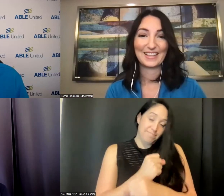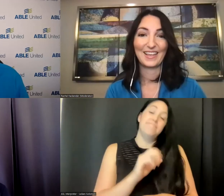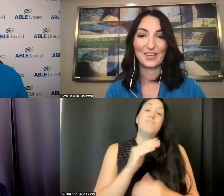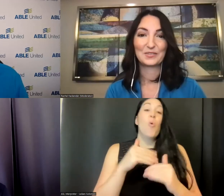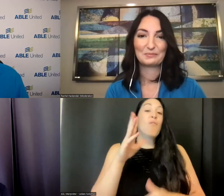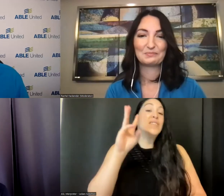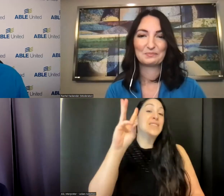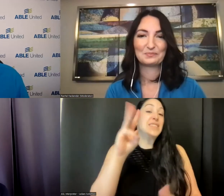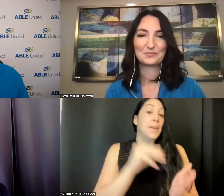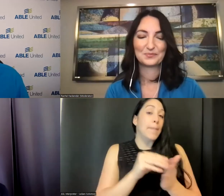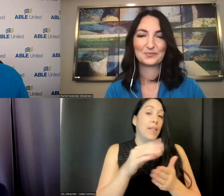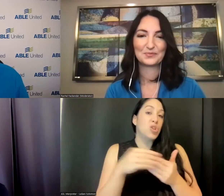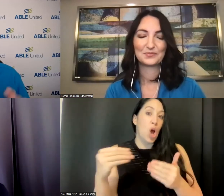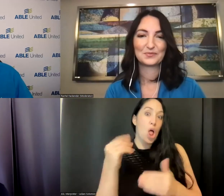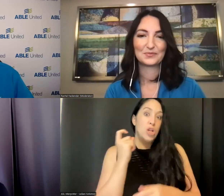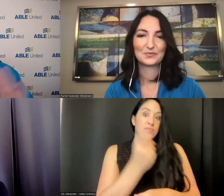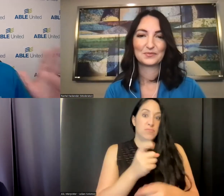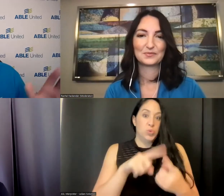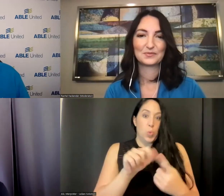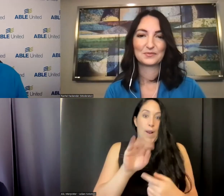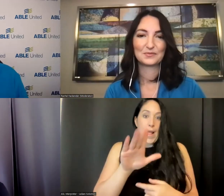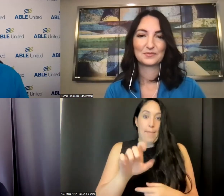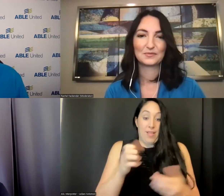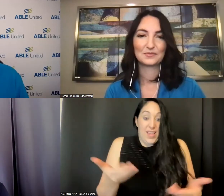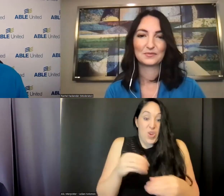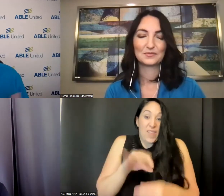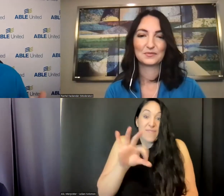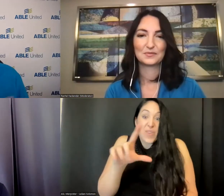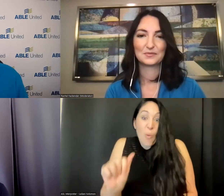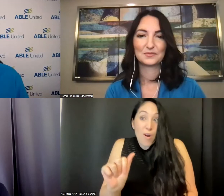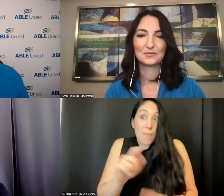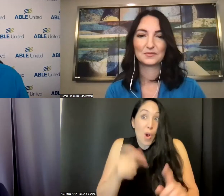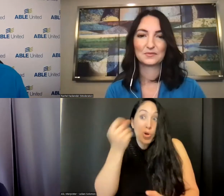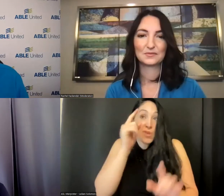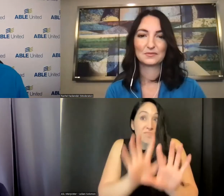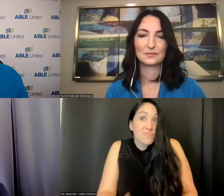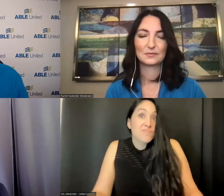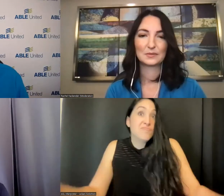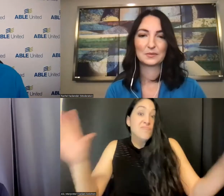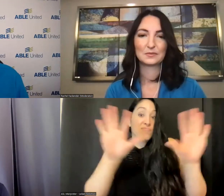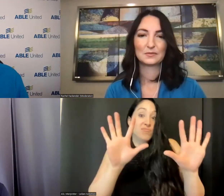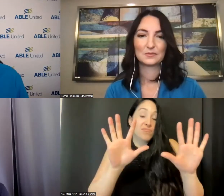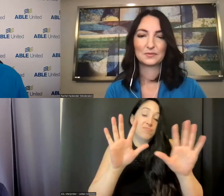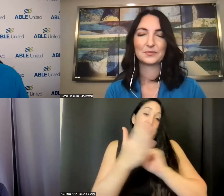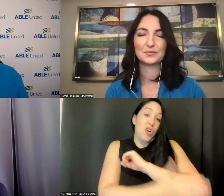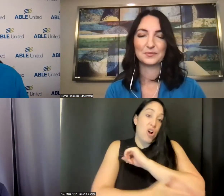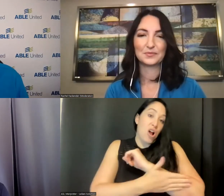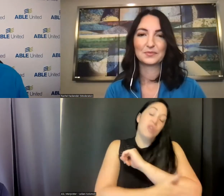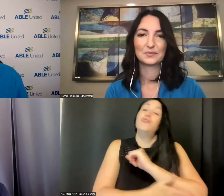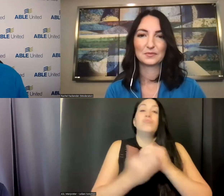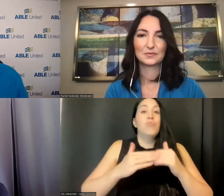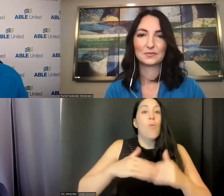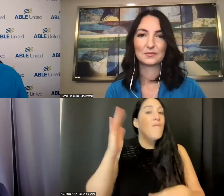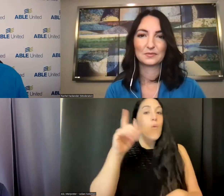just here in Florida. You know, nationwide, all the programs together now manage over $1 billion